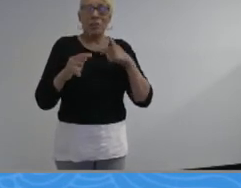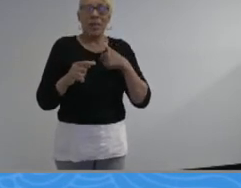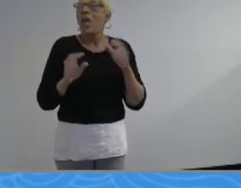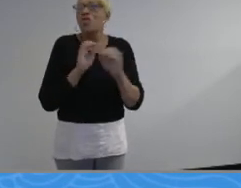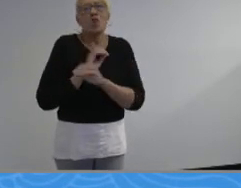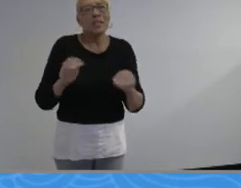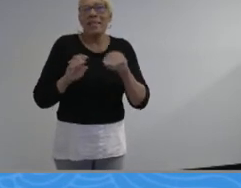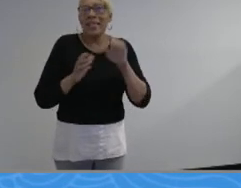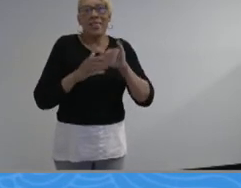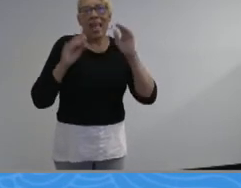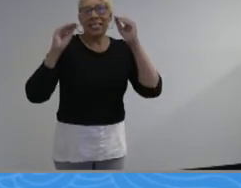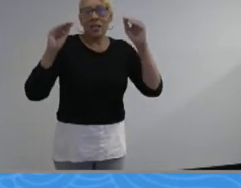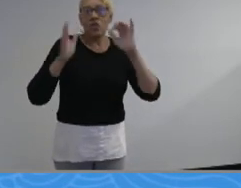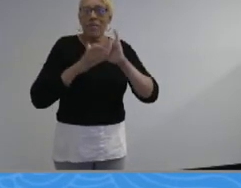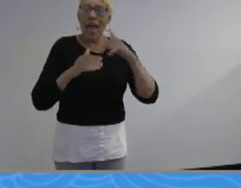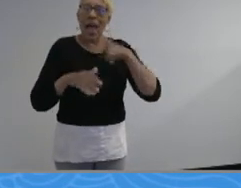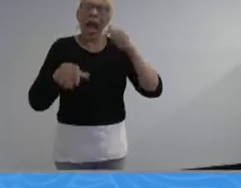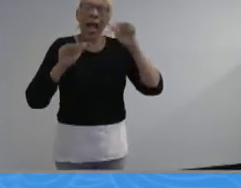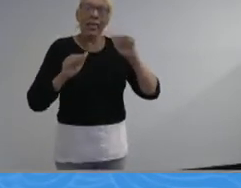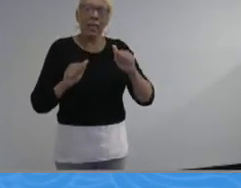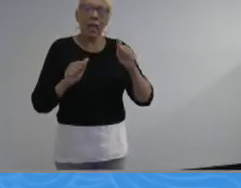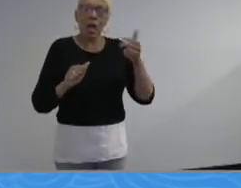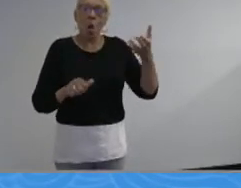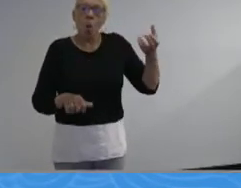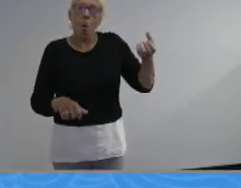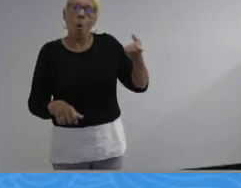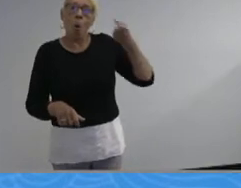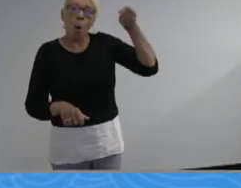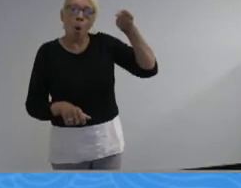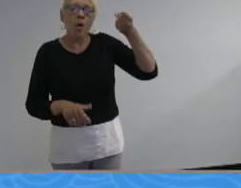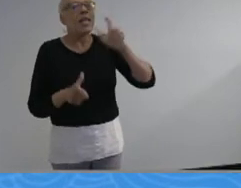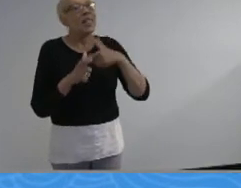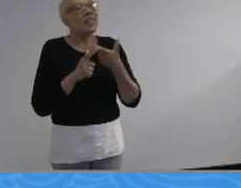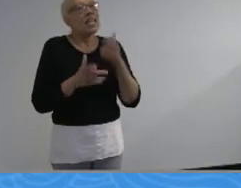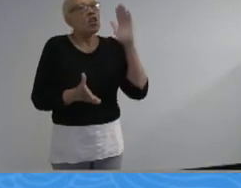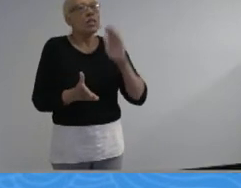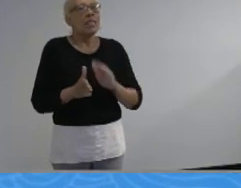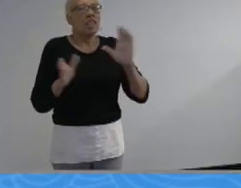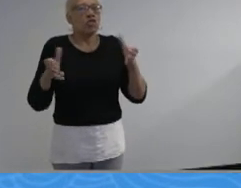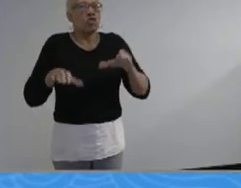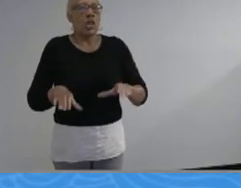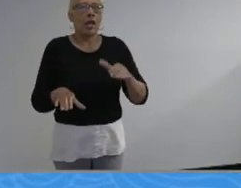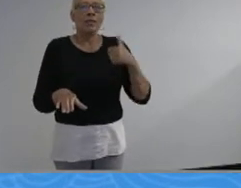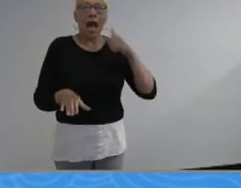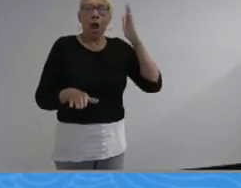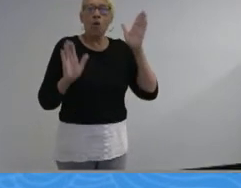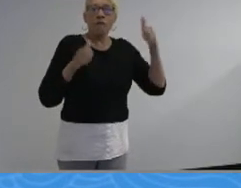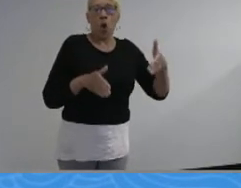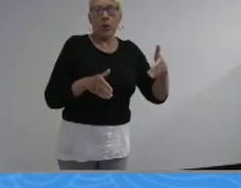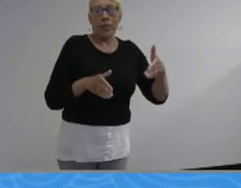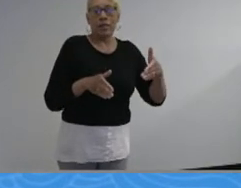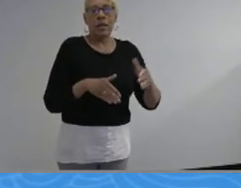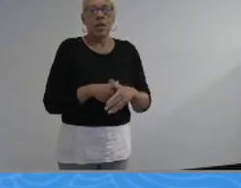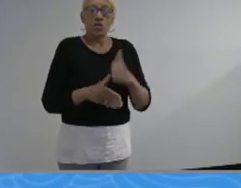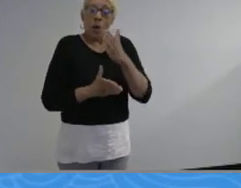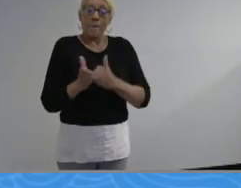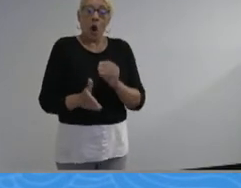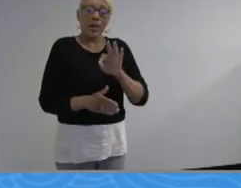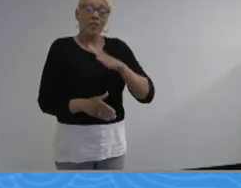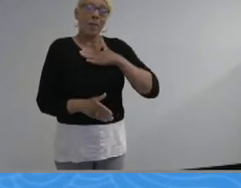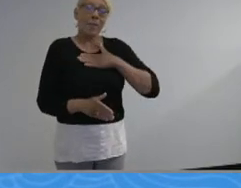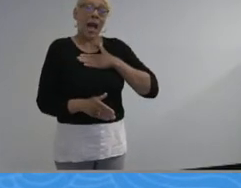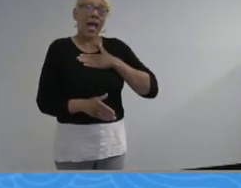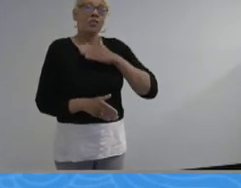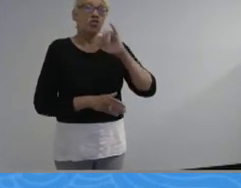that instruction that I can grab a hold to, then there's less of a chance that I'm going to focus. So part of my job is to talk